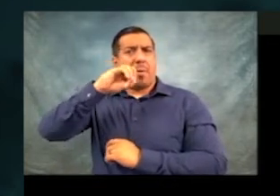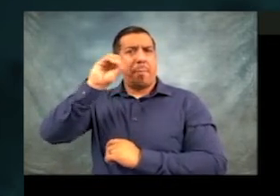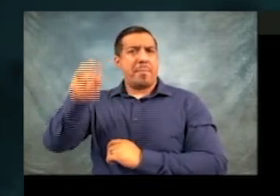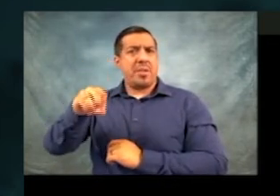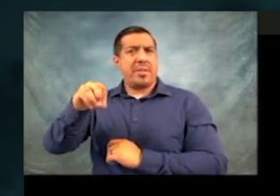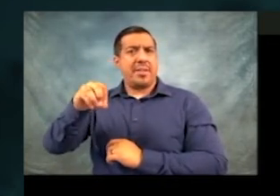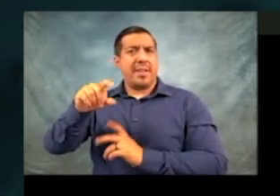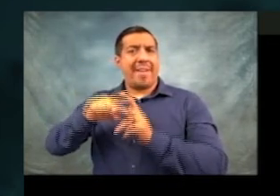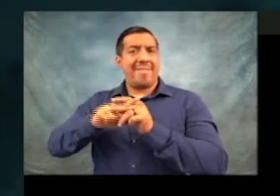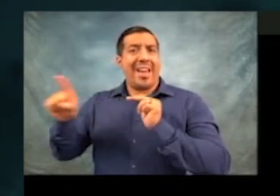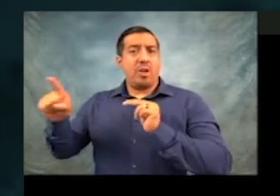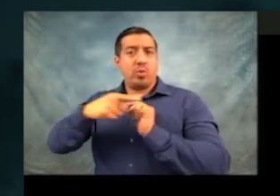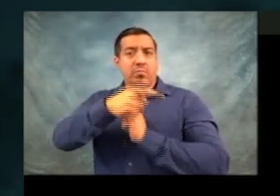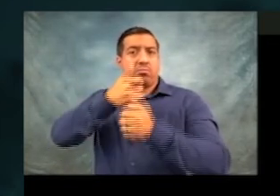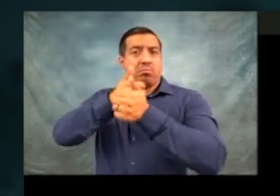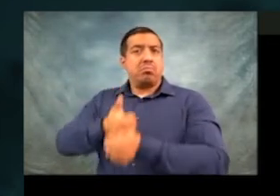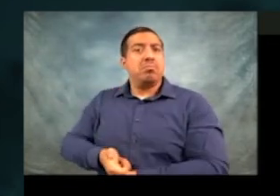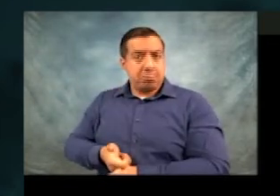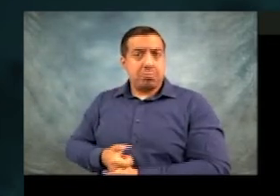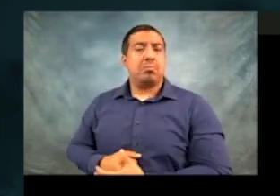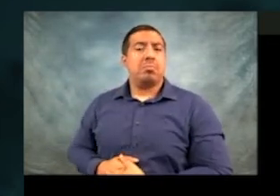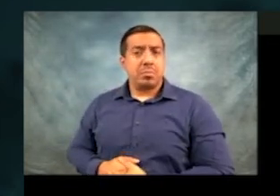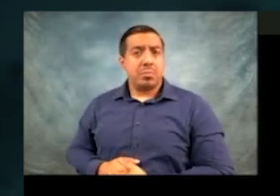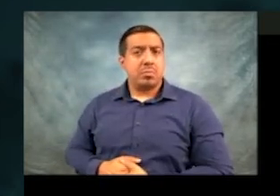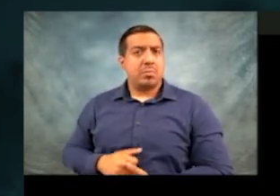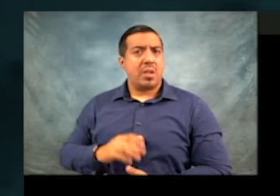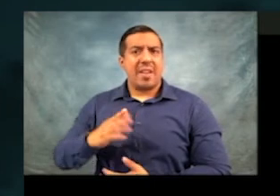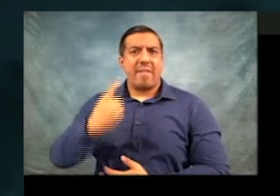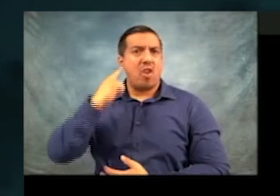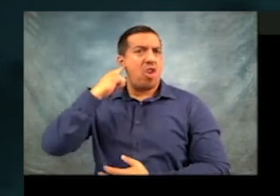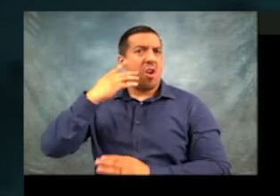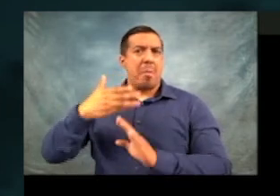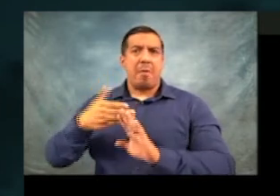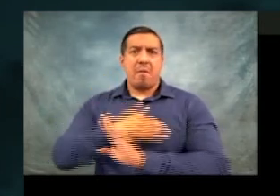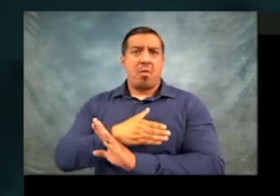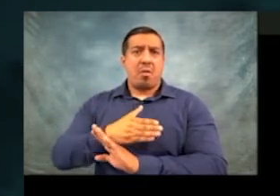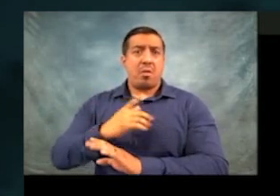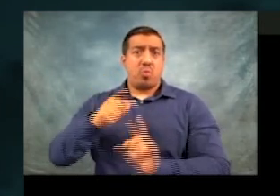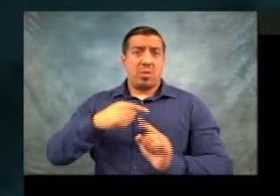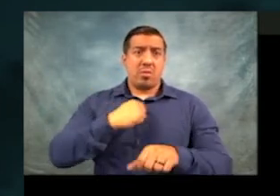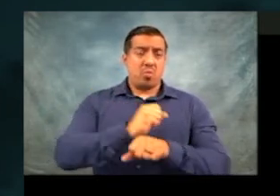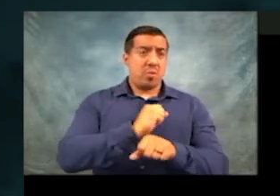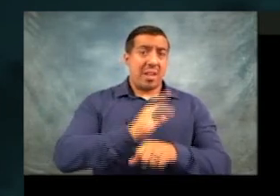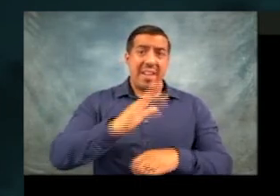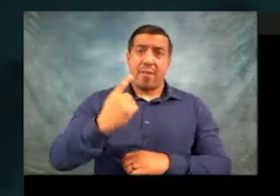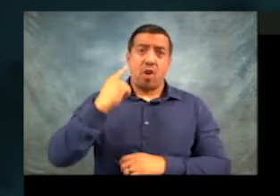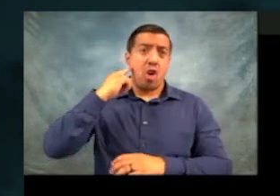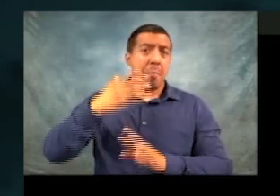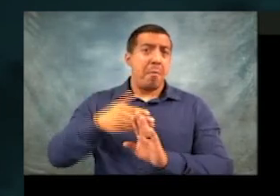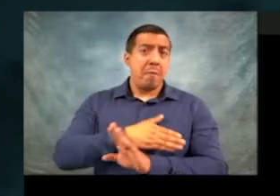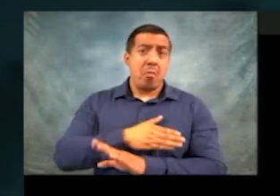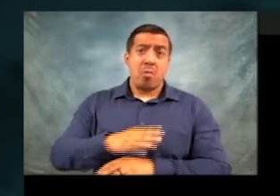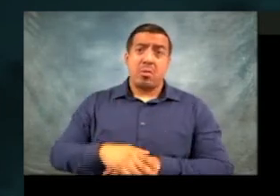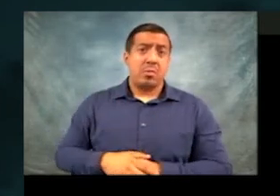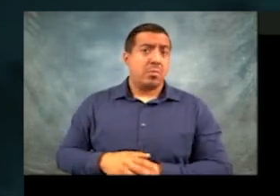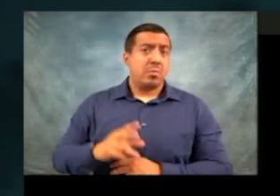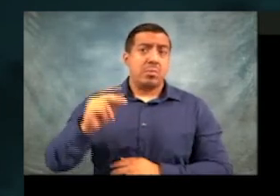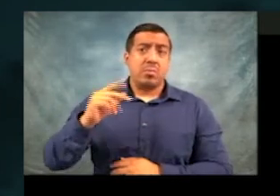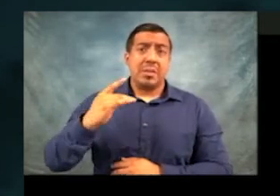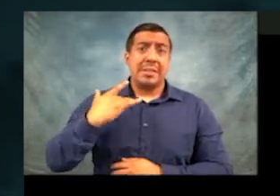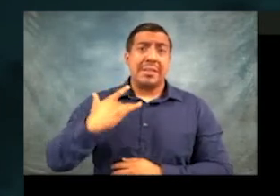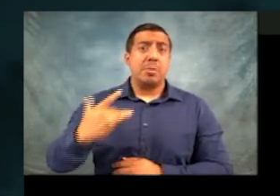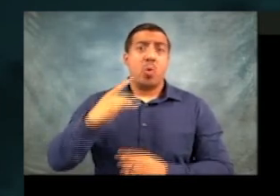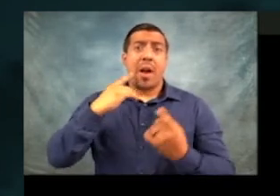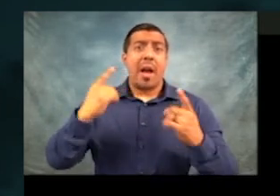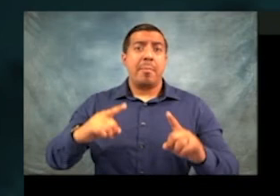evacuation compliance, which is unheard of in my line of work. Typically, at best,